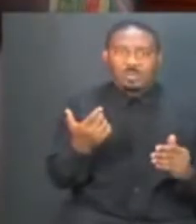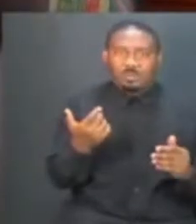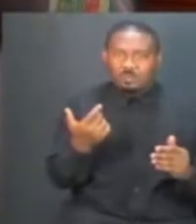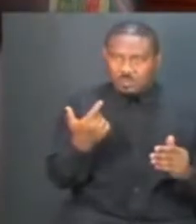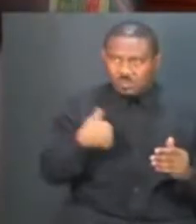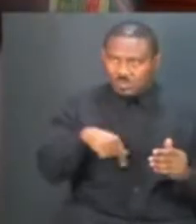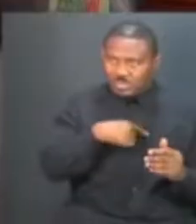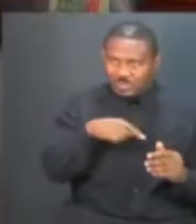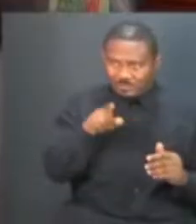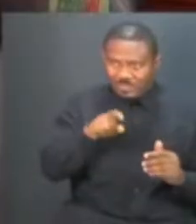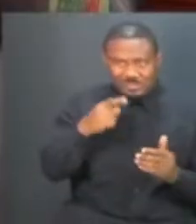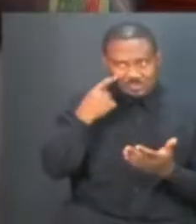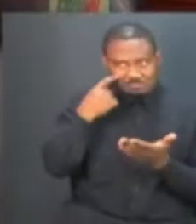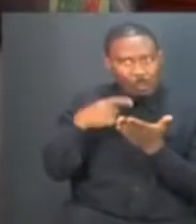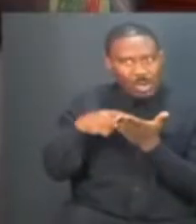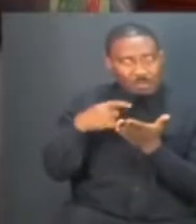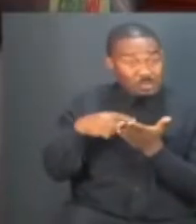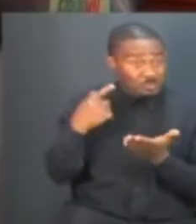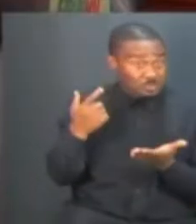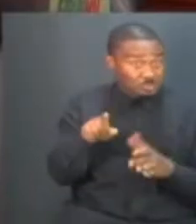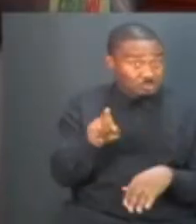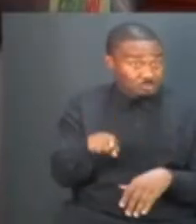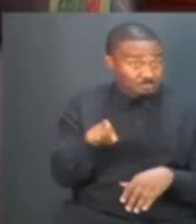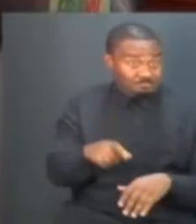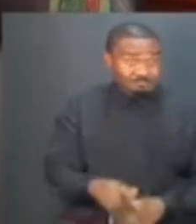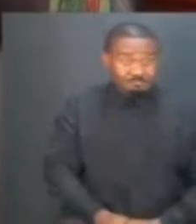note. So